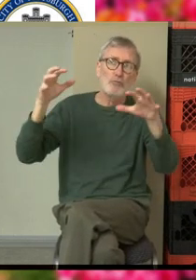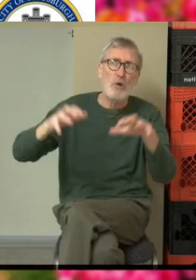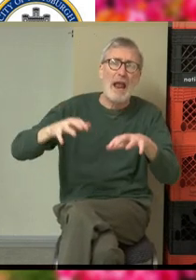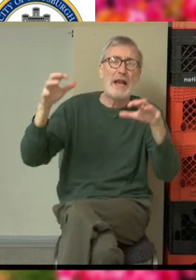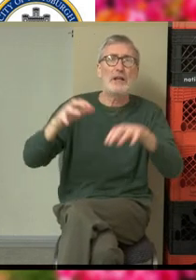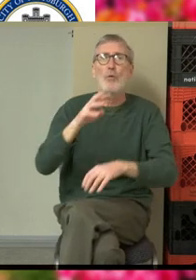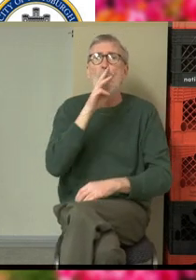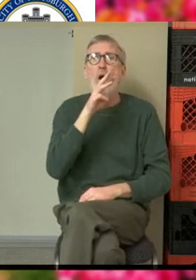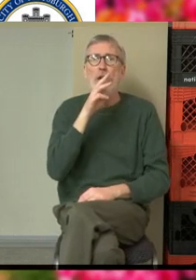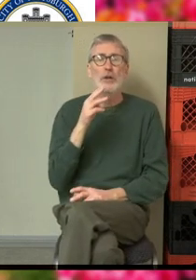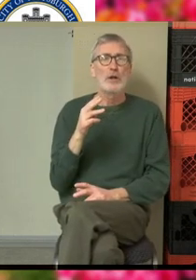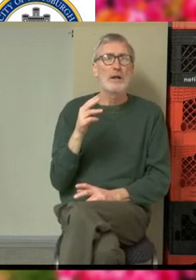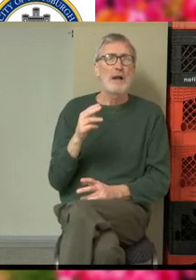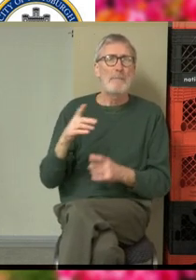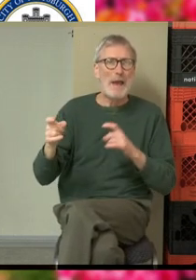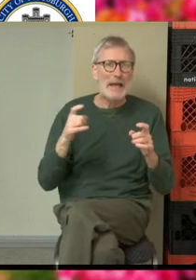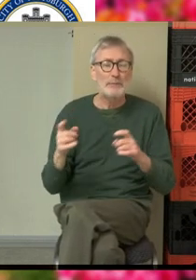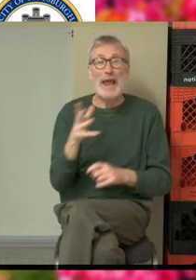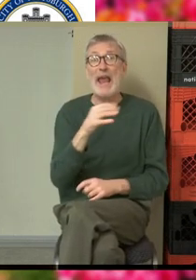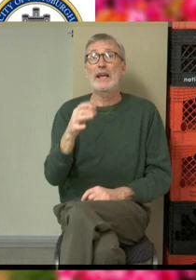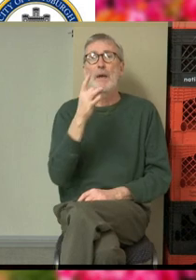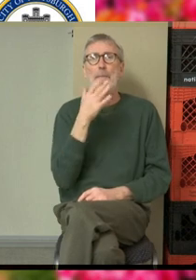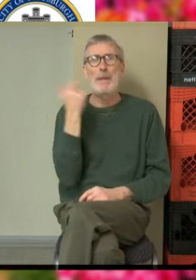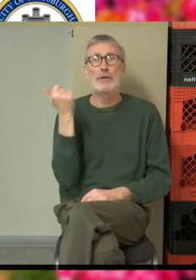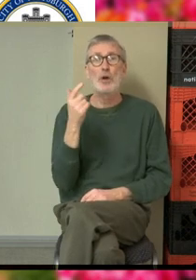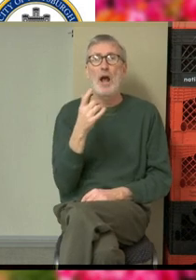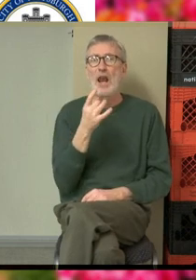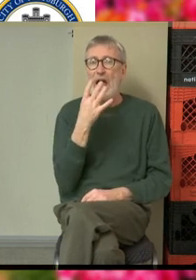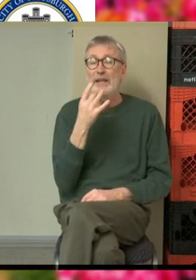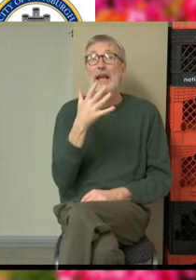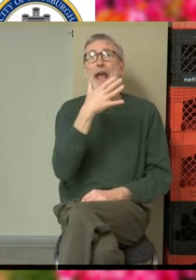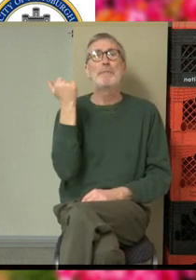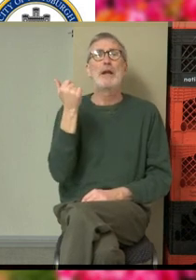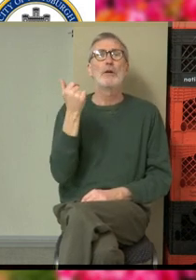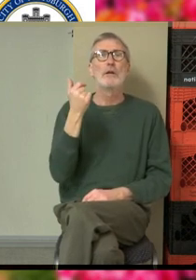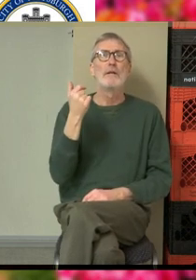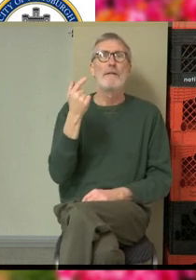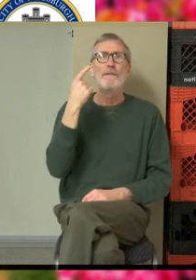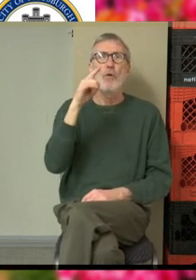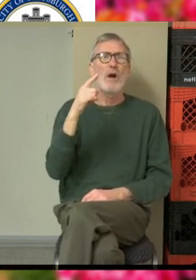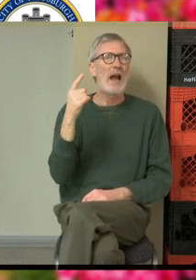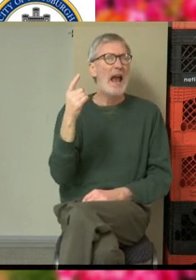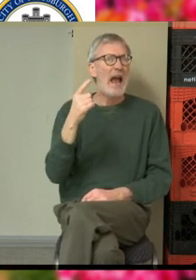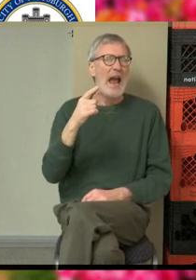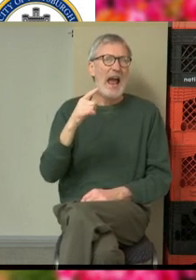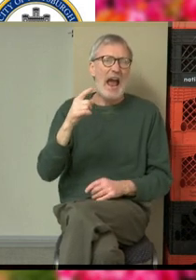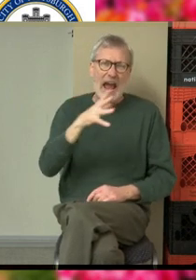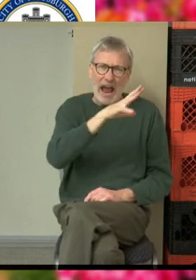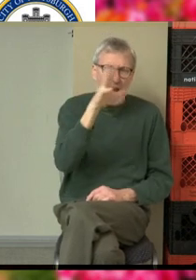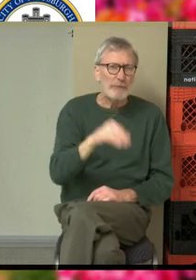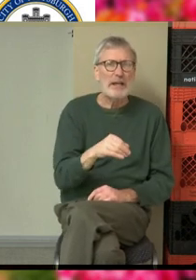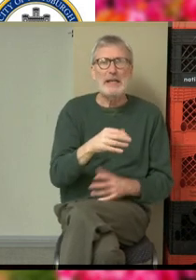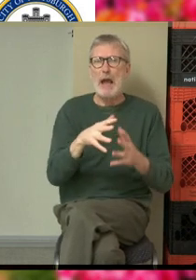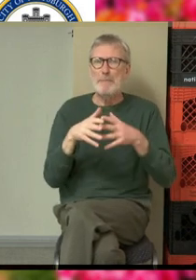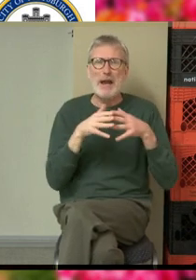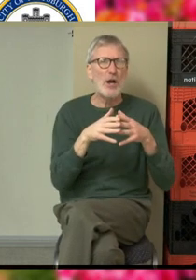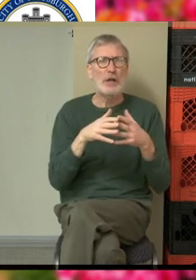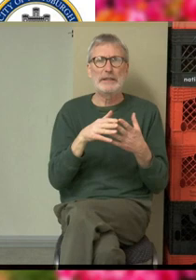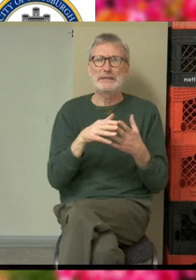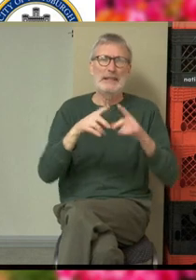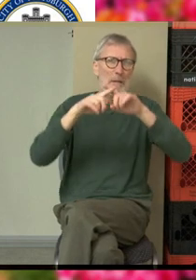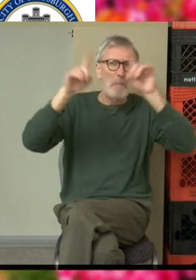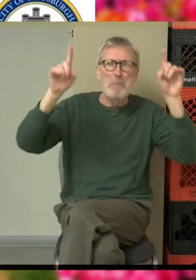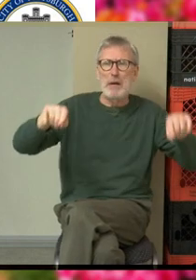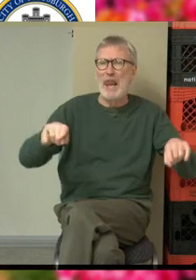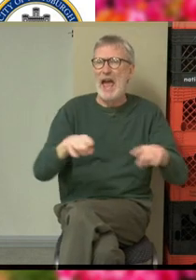lighting, to look at opportunities for African-American historic plaques, signage, or art,